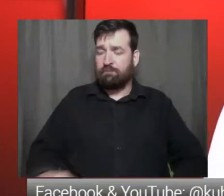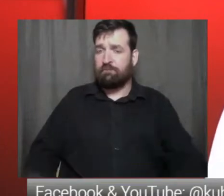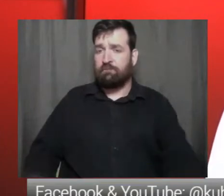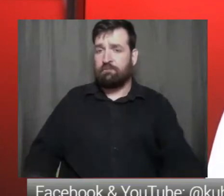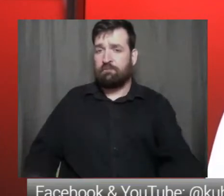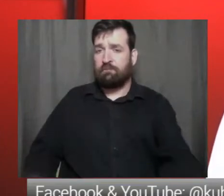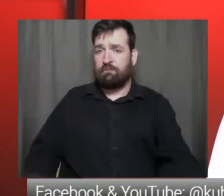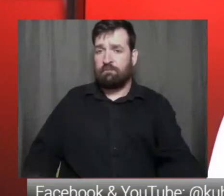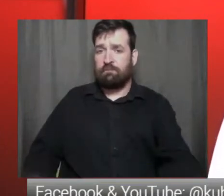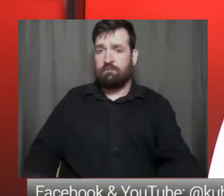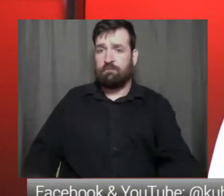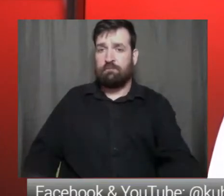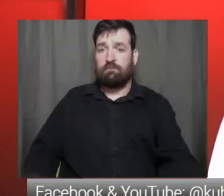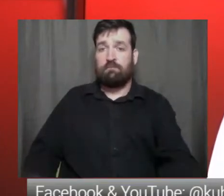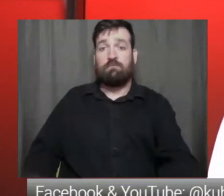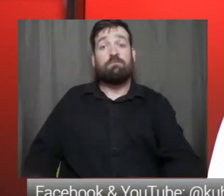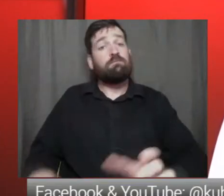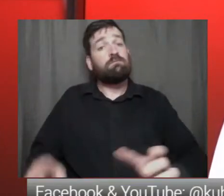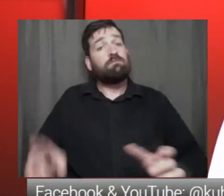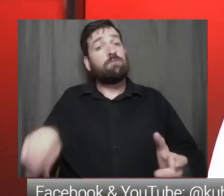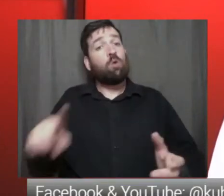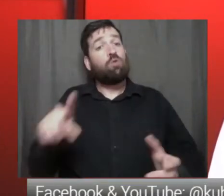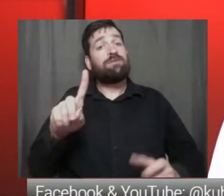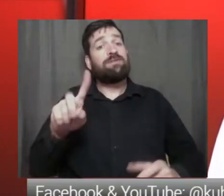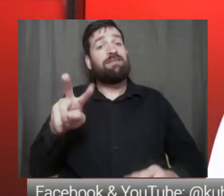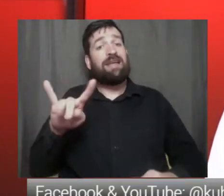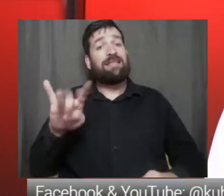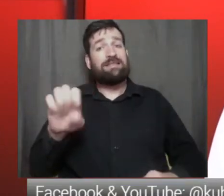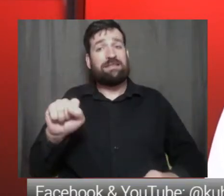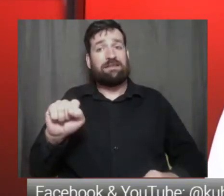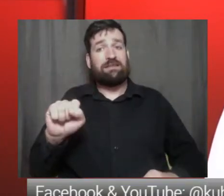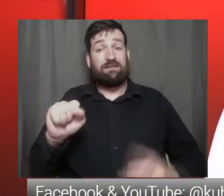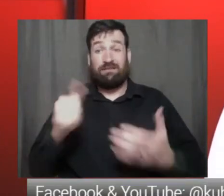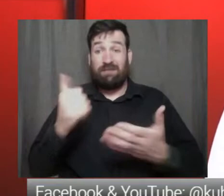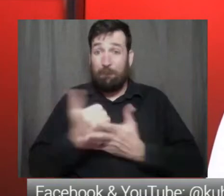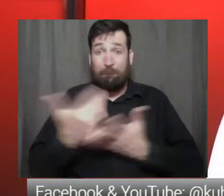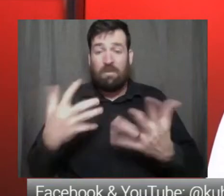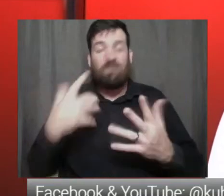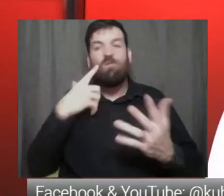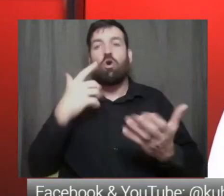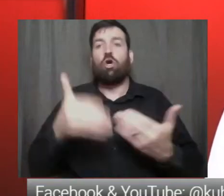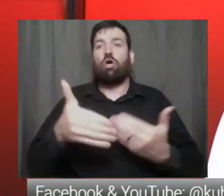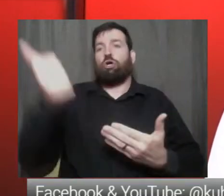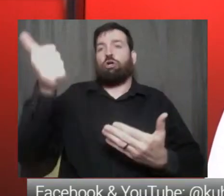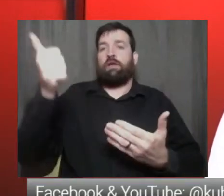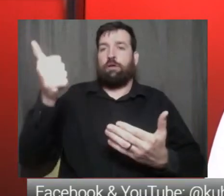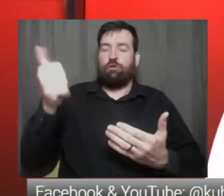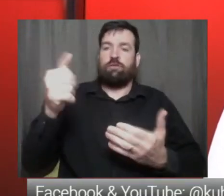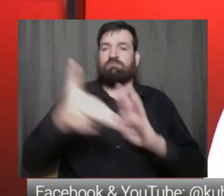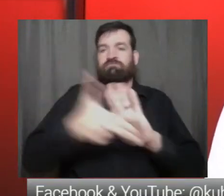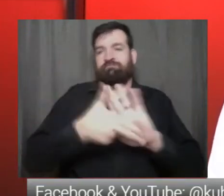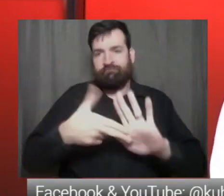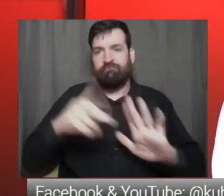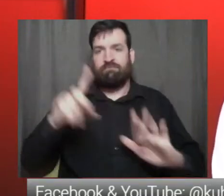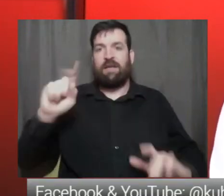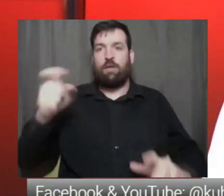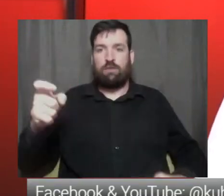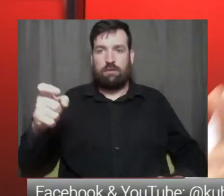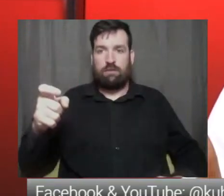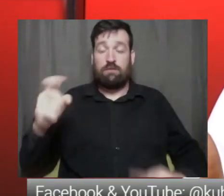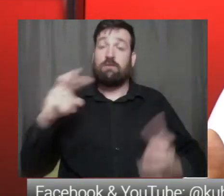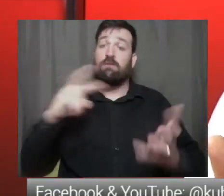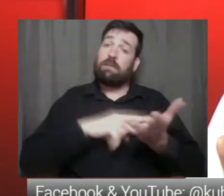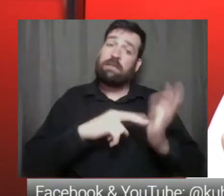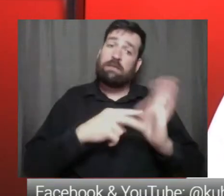these detection devices provide is earlier diagnosis. And earlier diagnosis facilitates